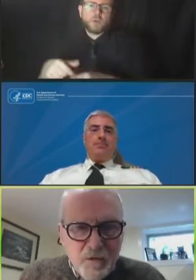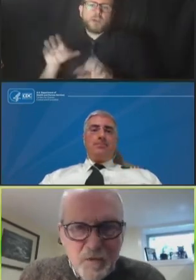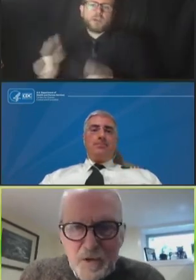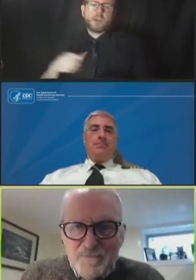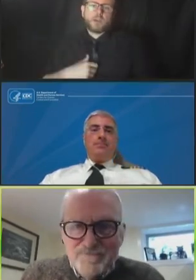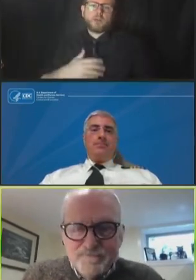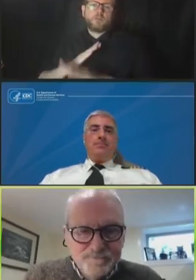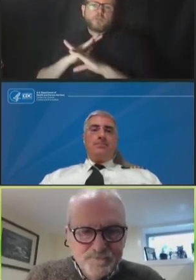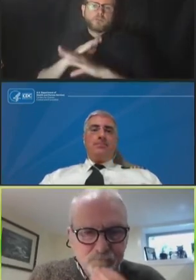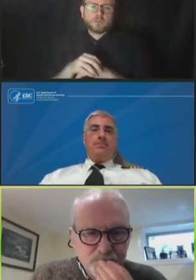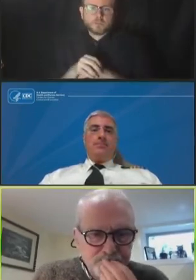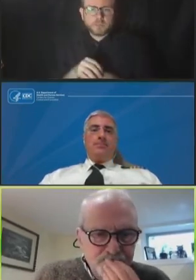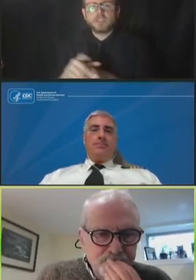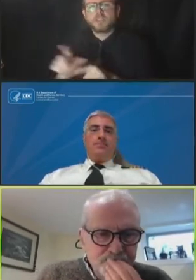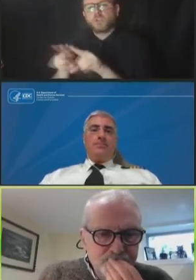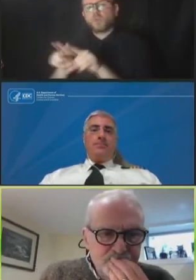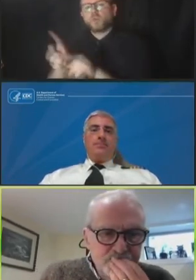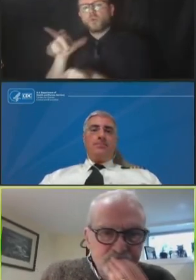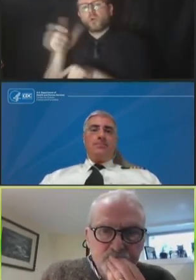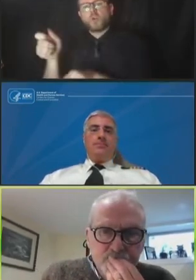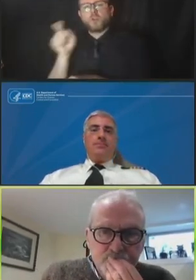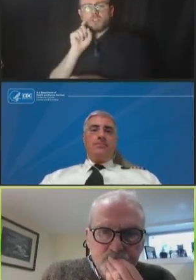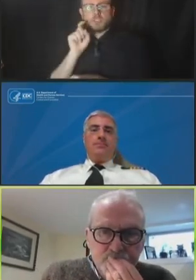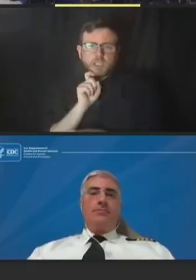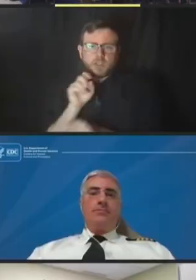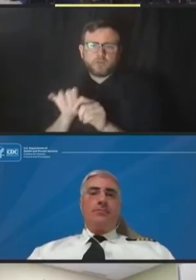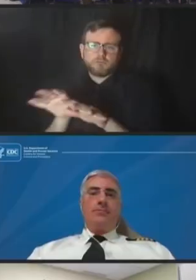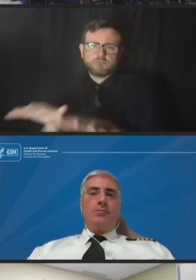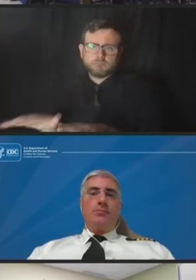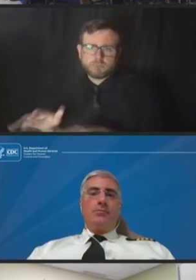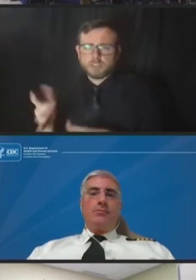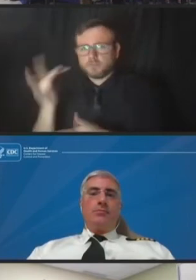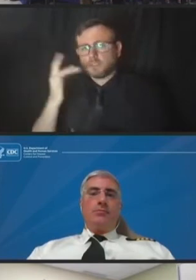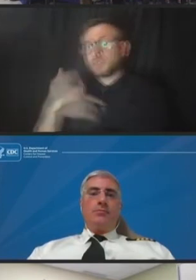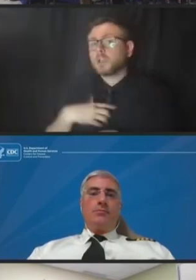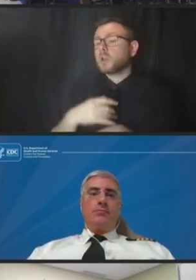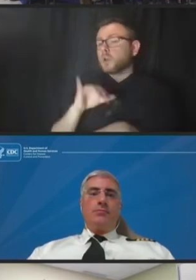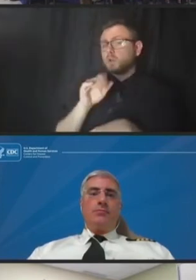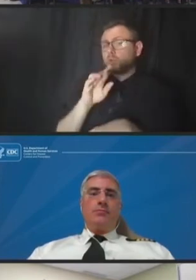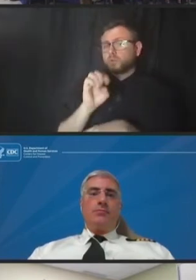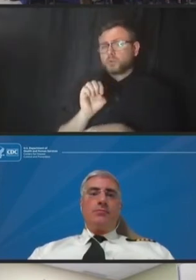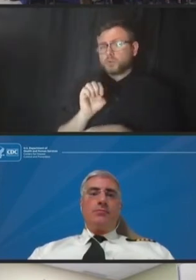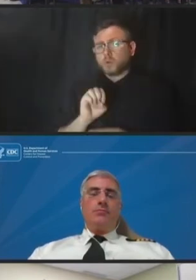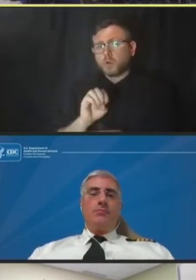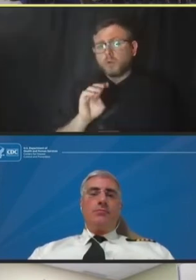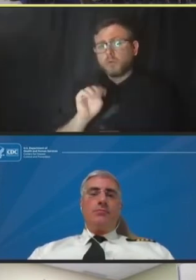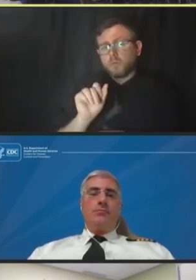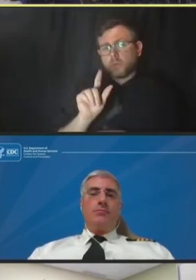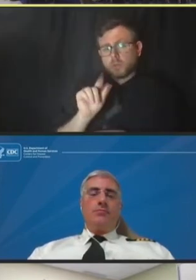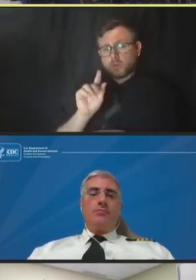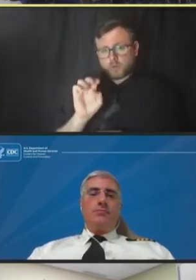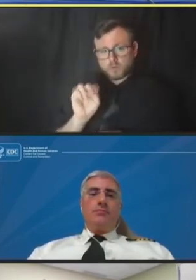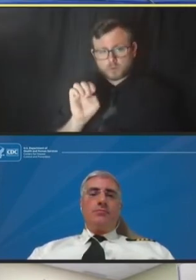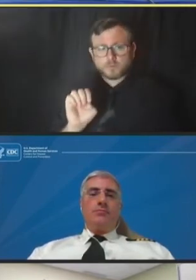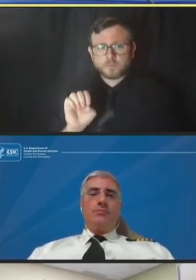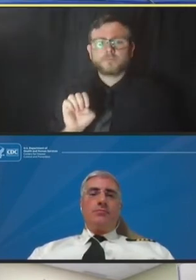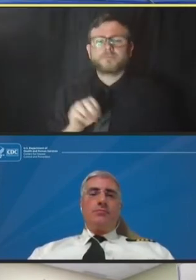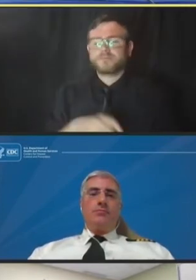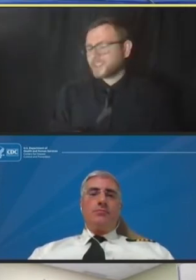Thank you very much. Our next question is from Jill Mullen in the room. Thank you for your